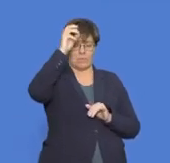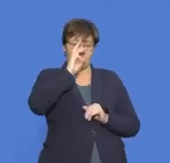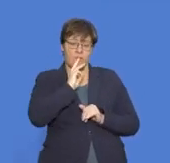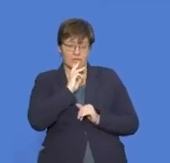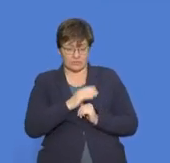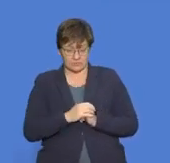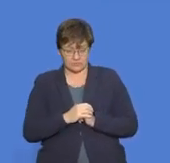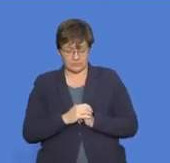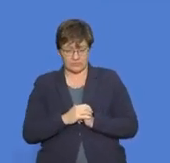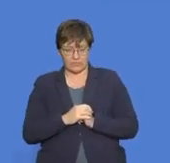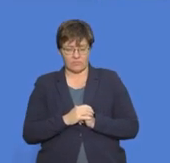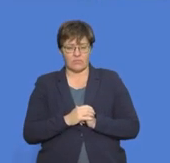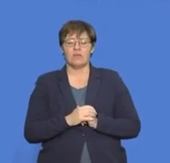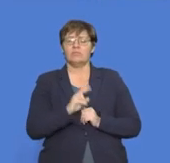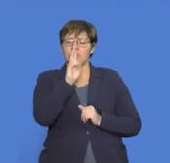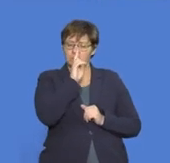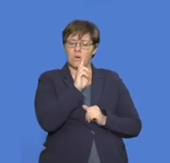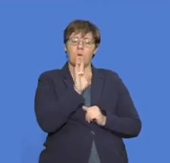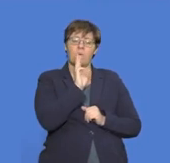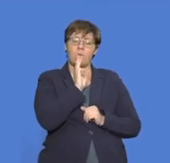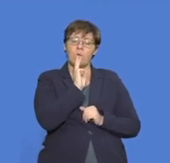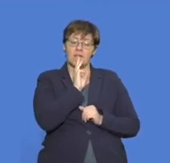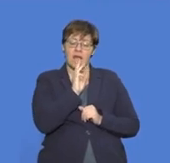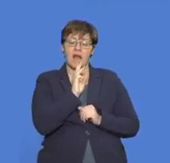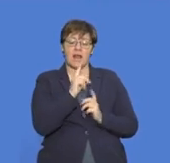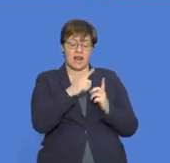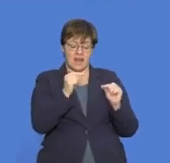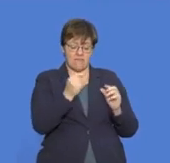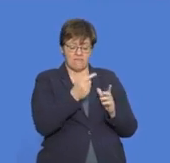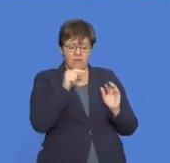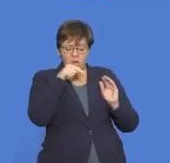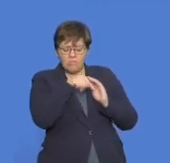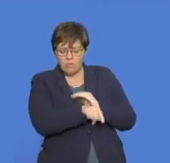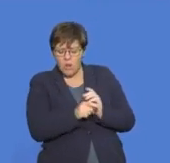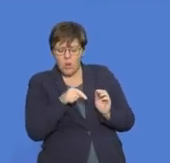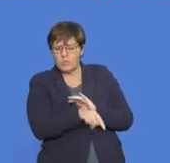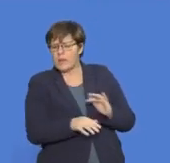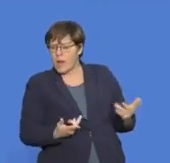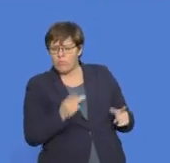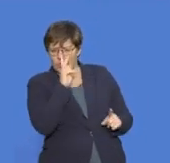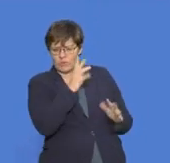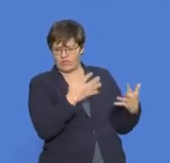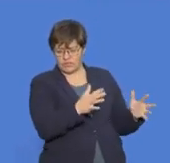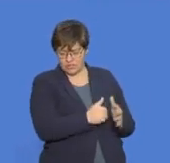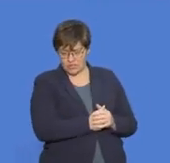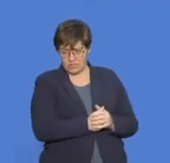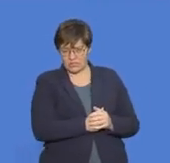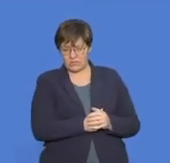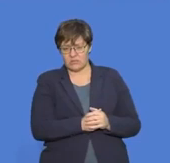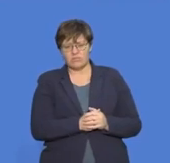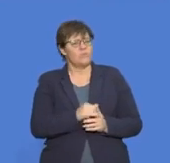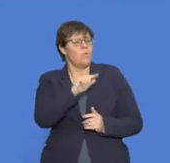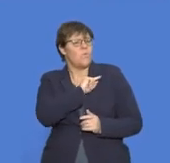transpiration. We've already looked at how the water moves out of the leaf, and we are now going to be looking at, well, what